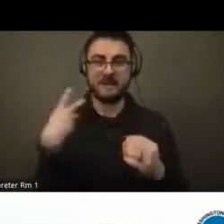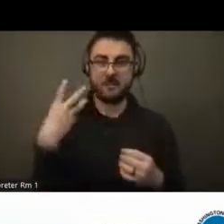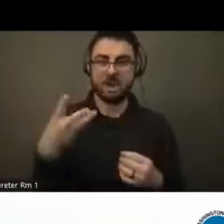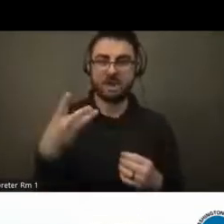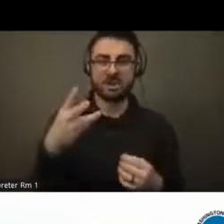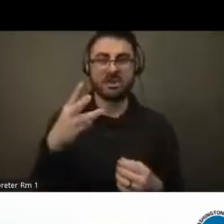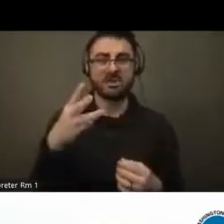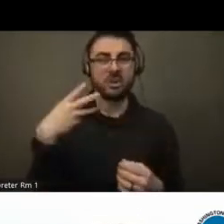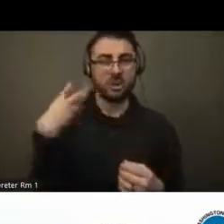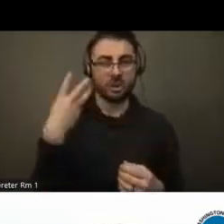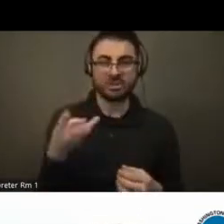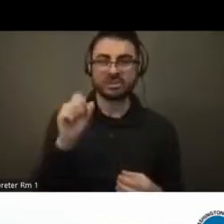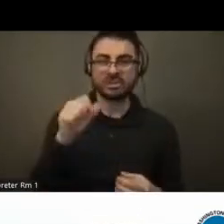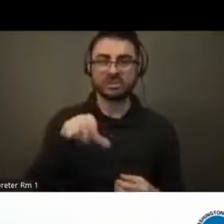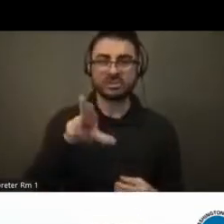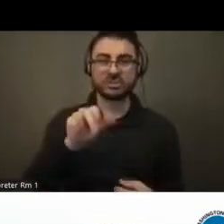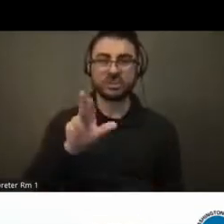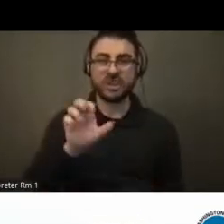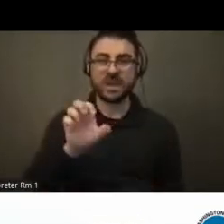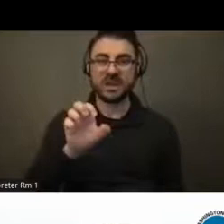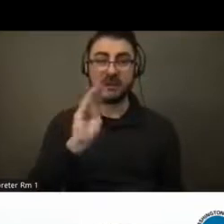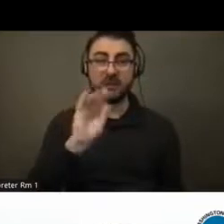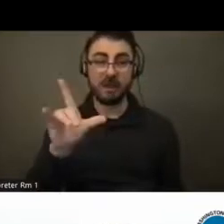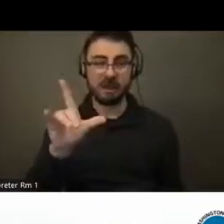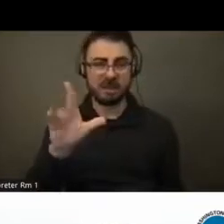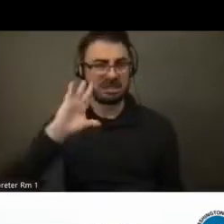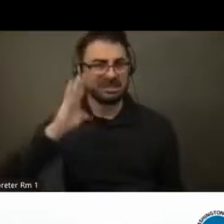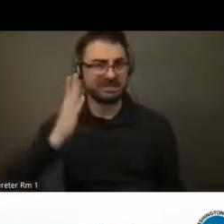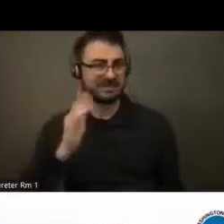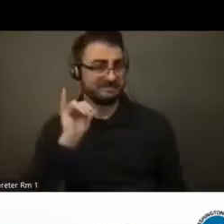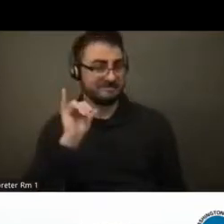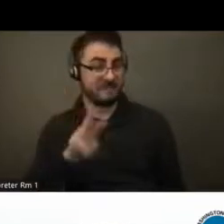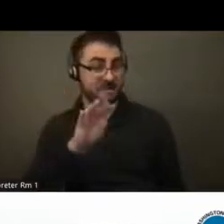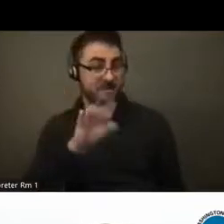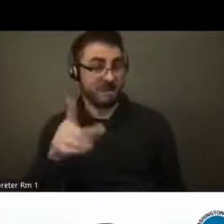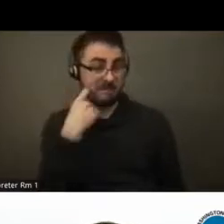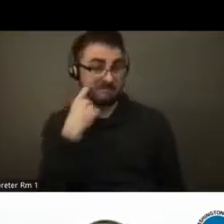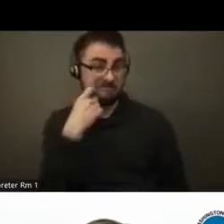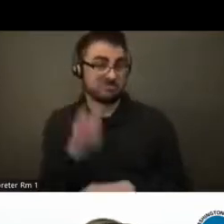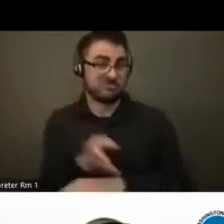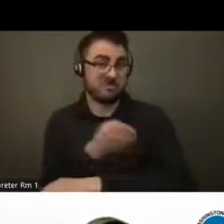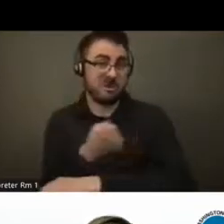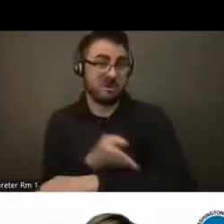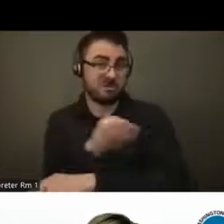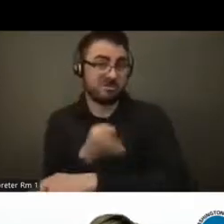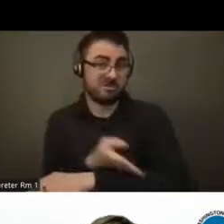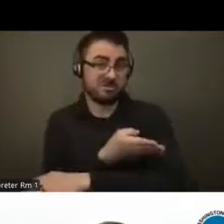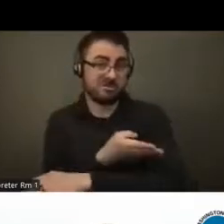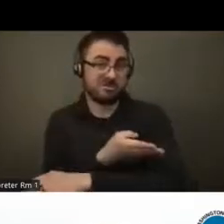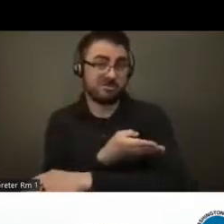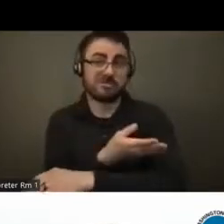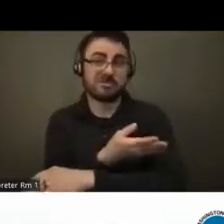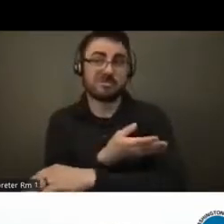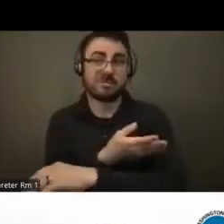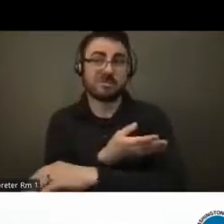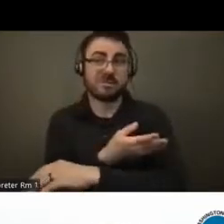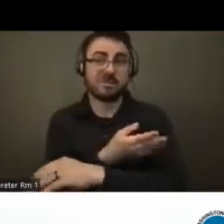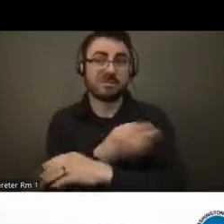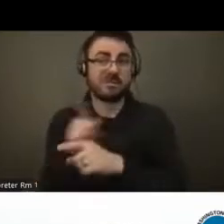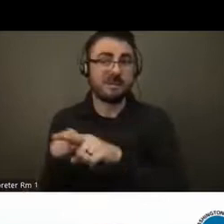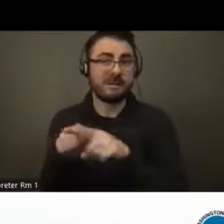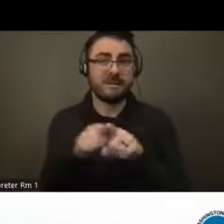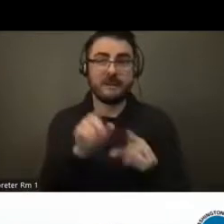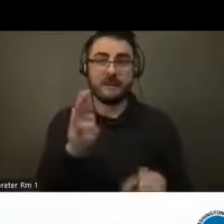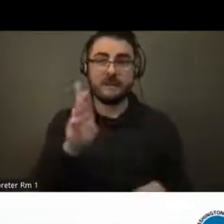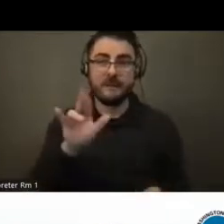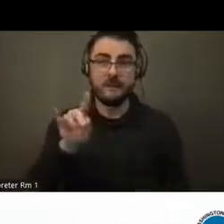like that was remodeled and Ellen just contributed Bridgeport. It seems like